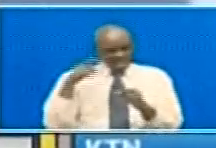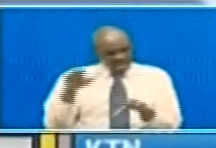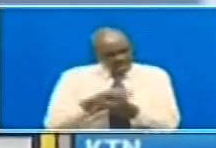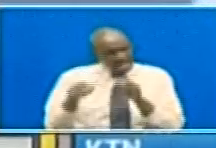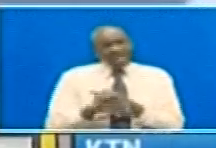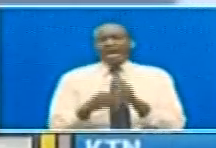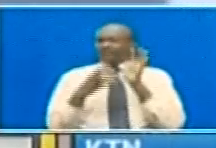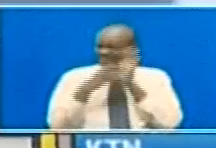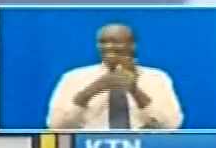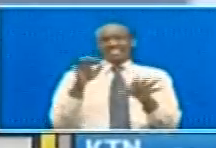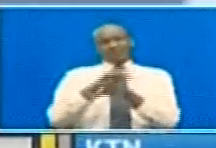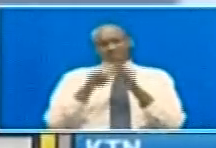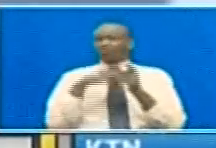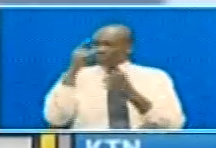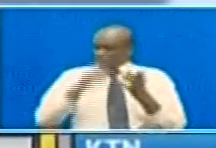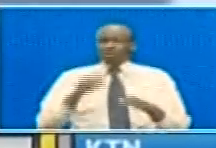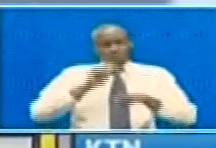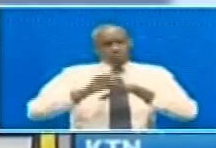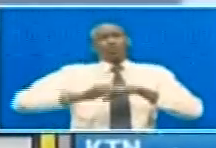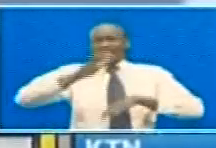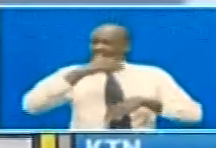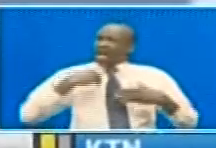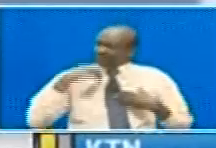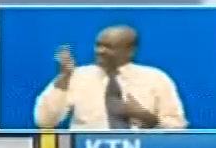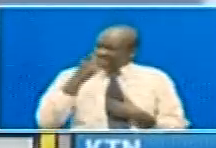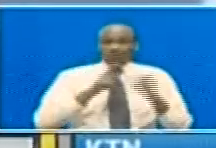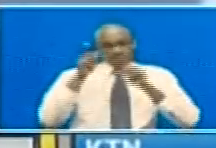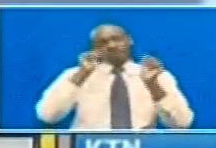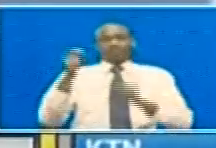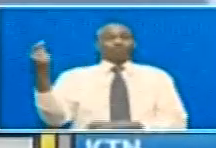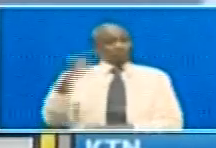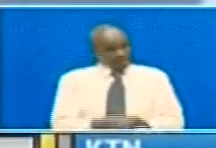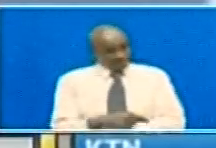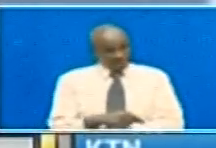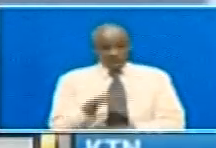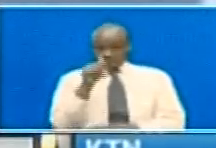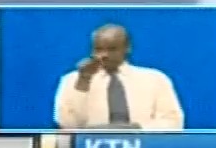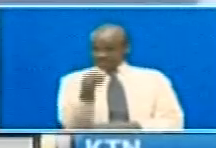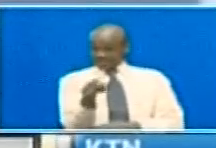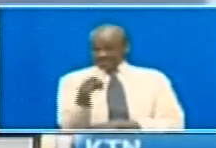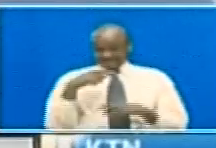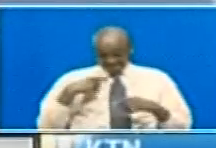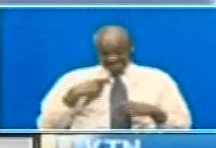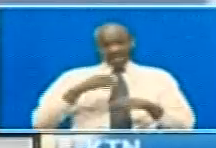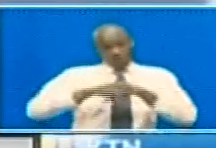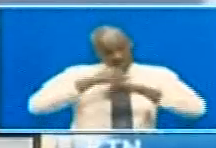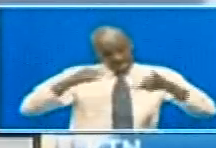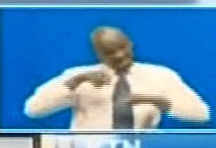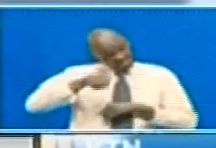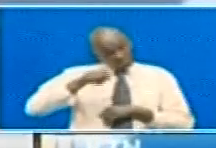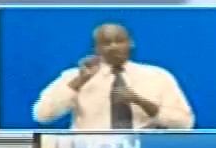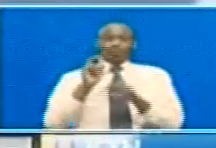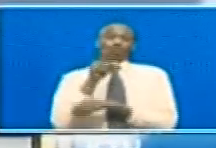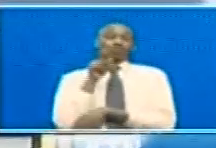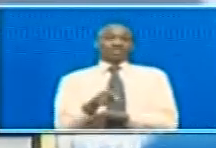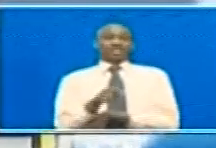range, and we need to talk about the attractions and the good things that are happening in this country. And this is what this directory we intended to be in